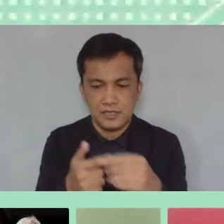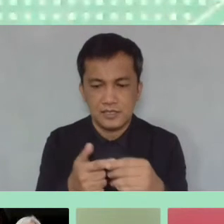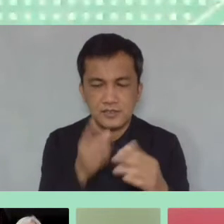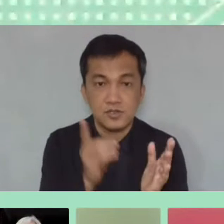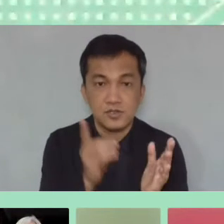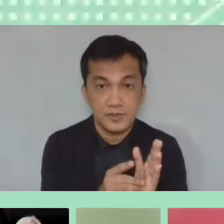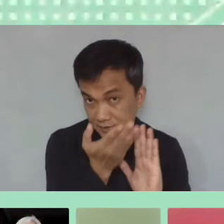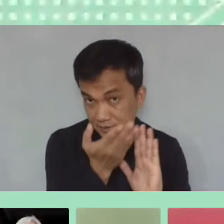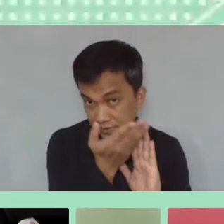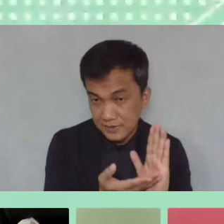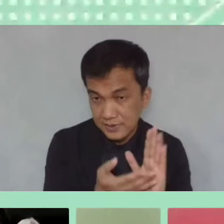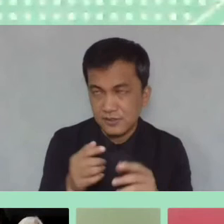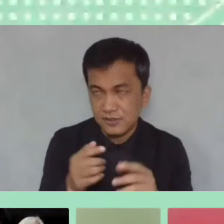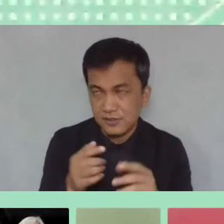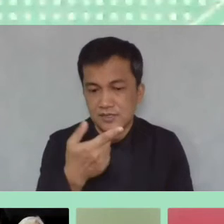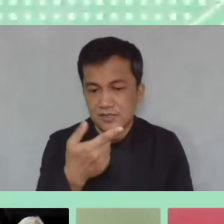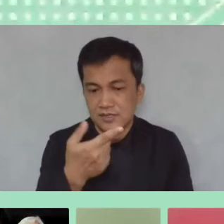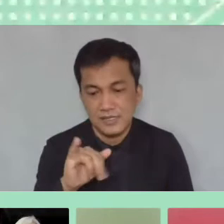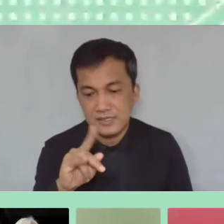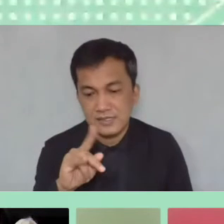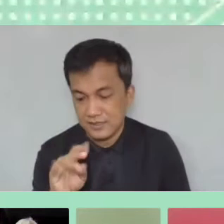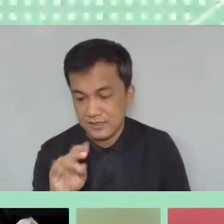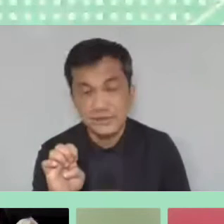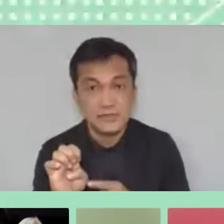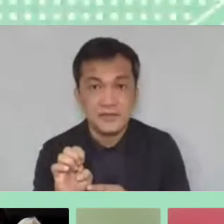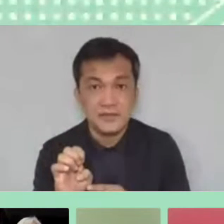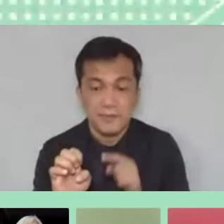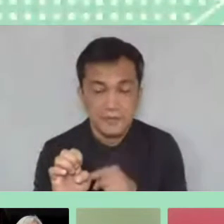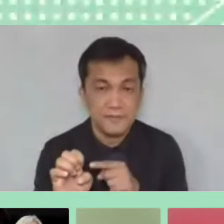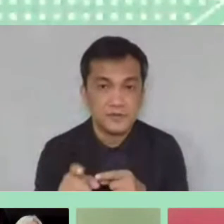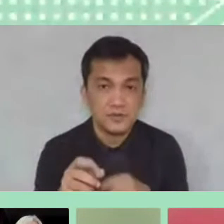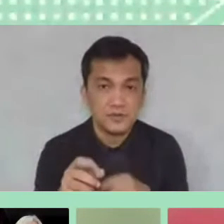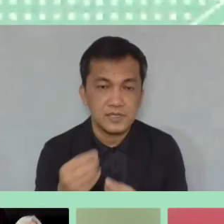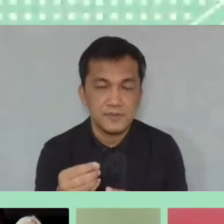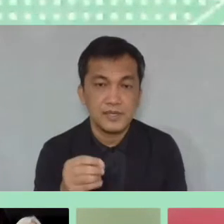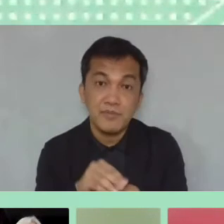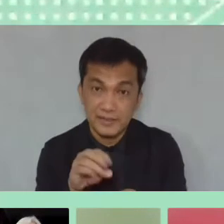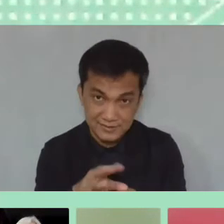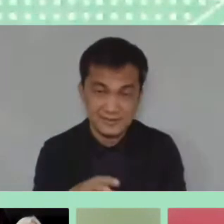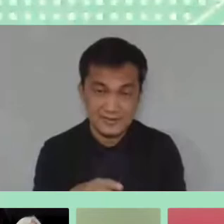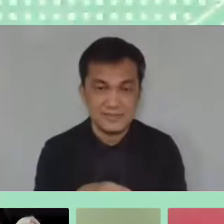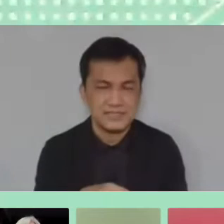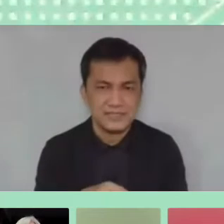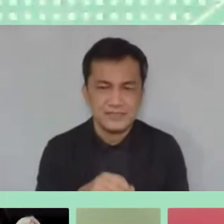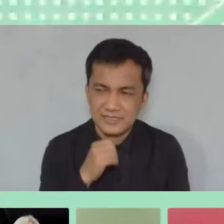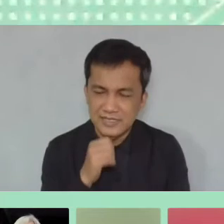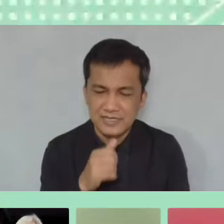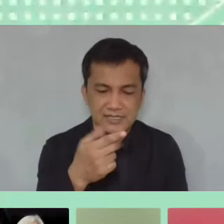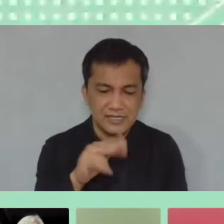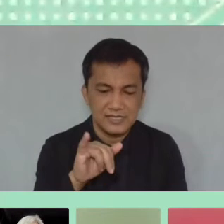documents. So take note that we call them guidance because we felt that when we say guidance, we're giving advice. We didn't call